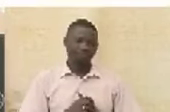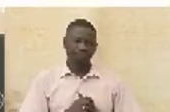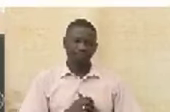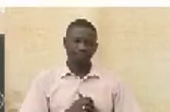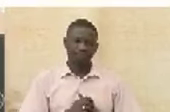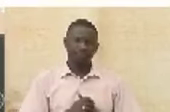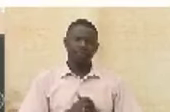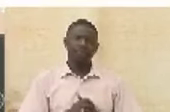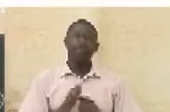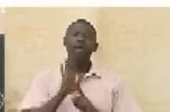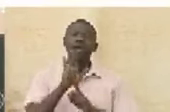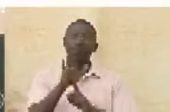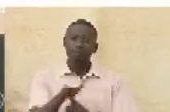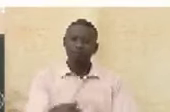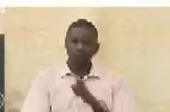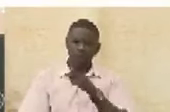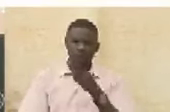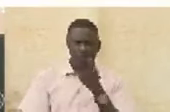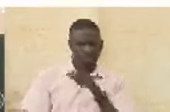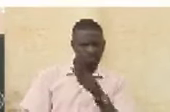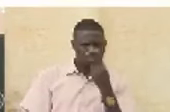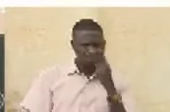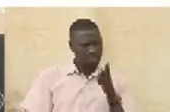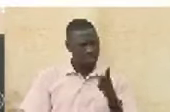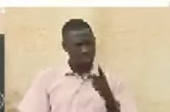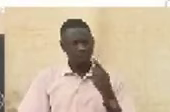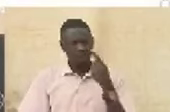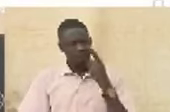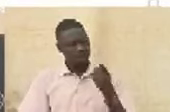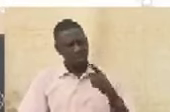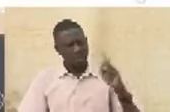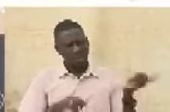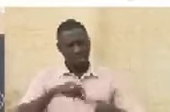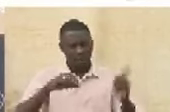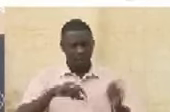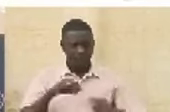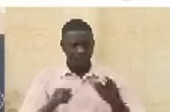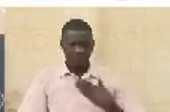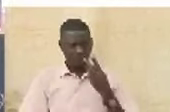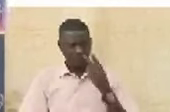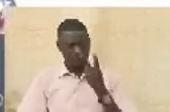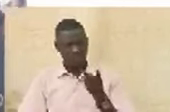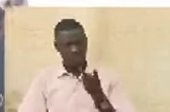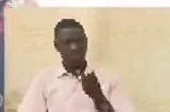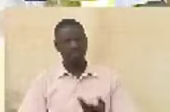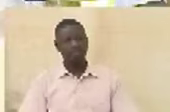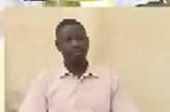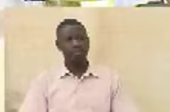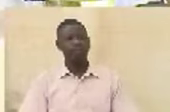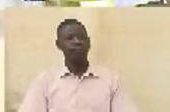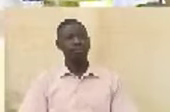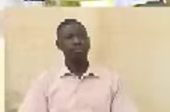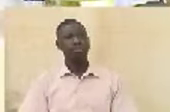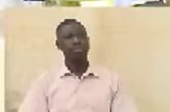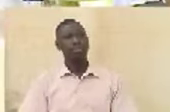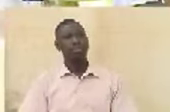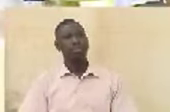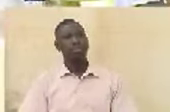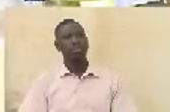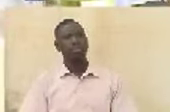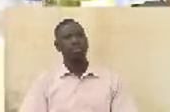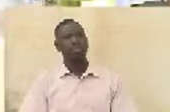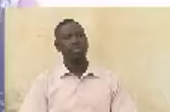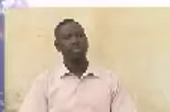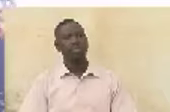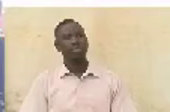For example, did you see anyone getting beaten? Ako ay sample lota fo ye sample ji jela ba mi nya lota mo